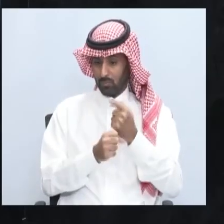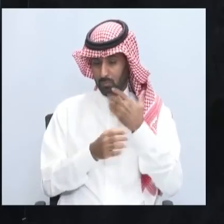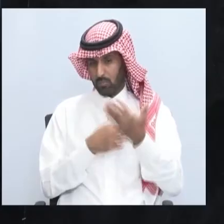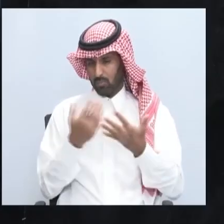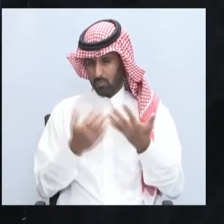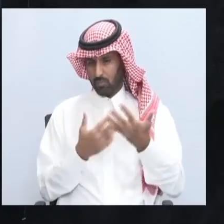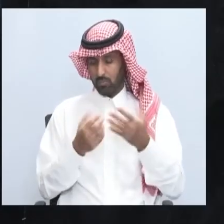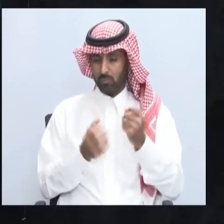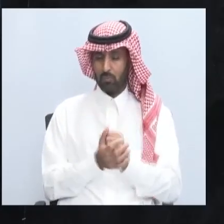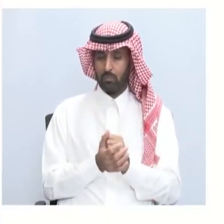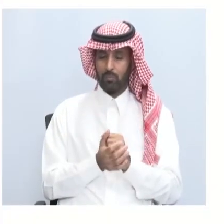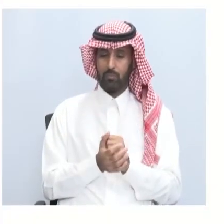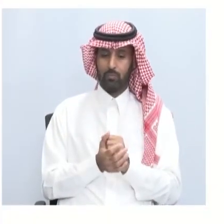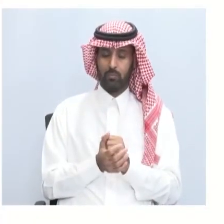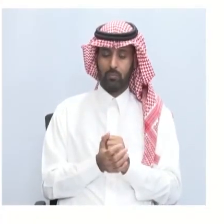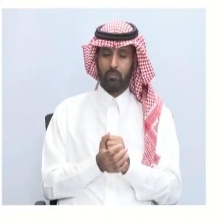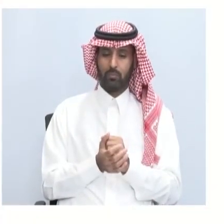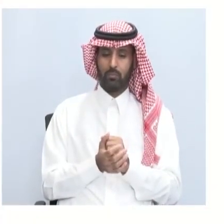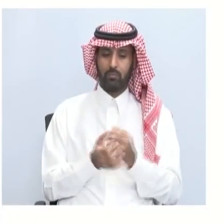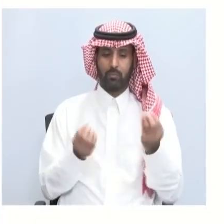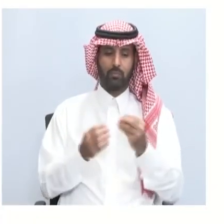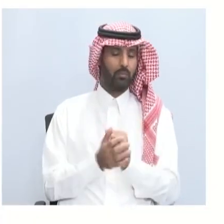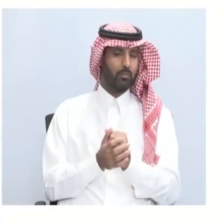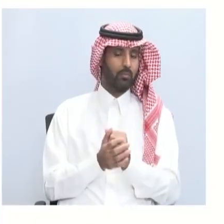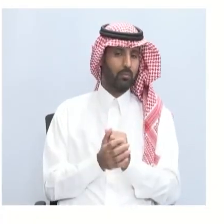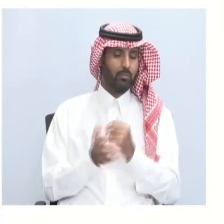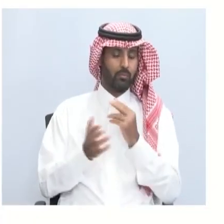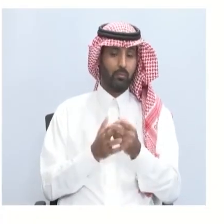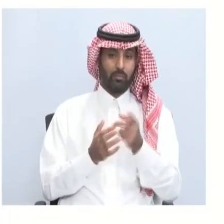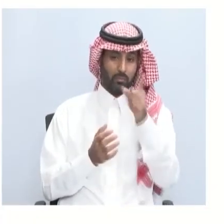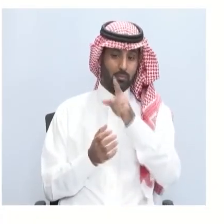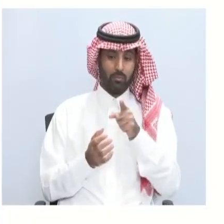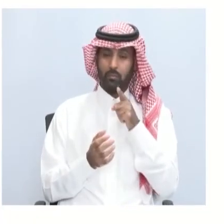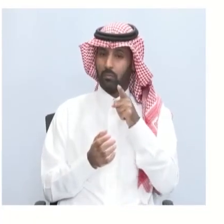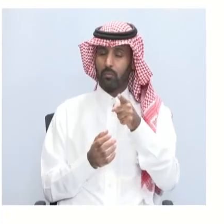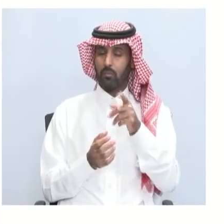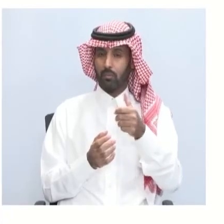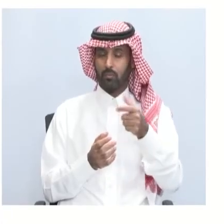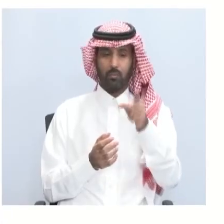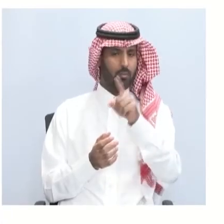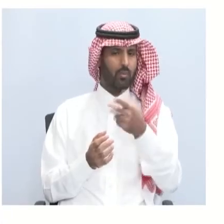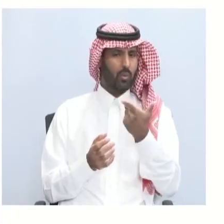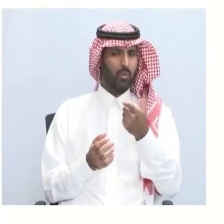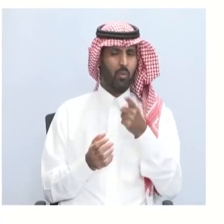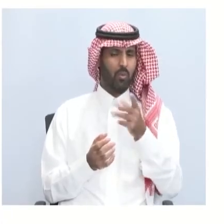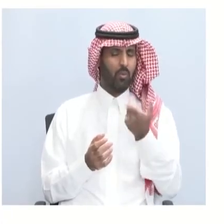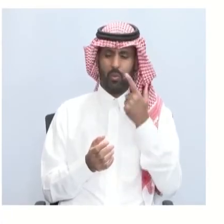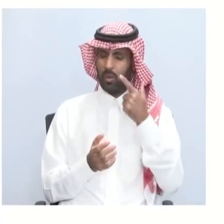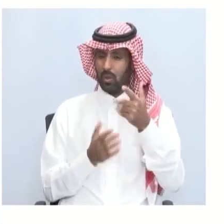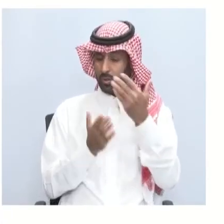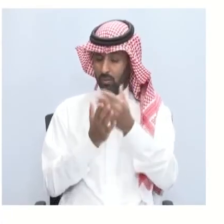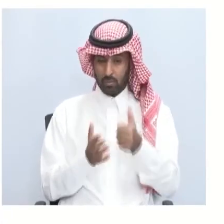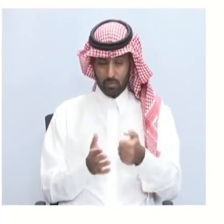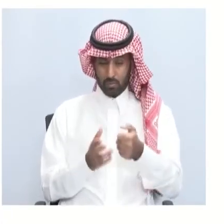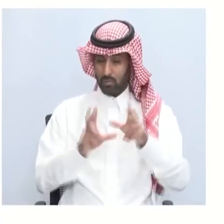fiction or something else, and etc. So you have to ask yourself these questions. What kind of a program